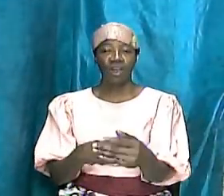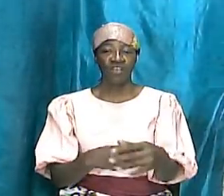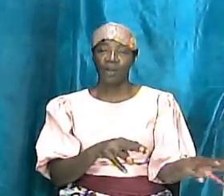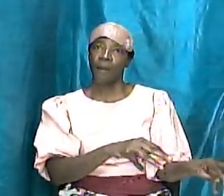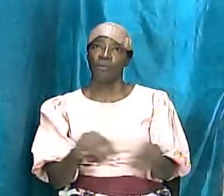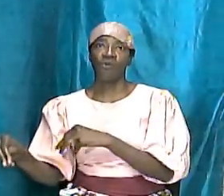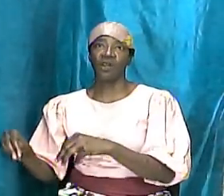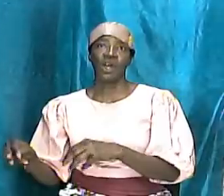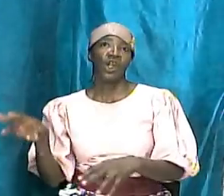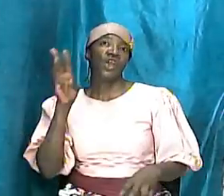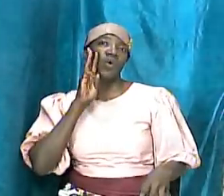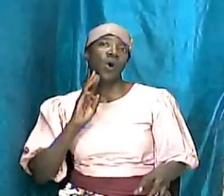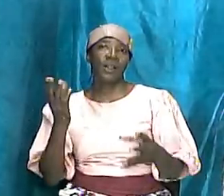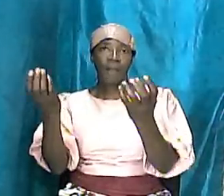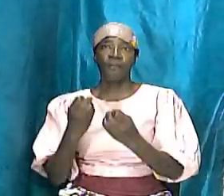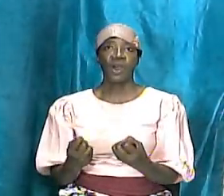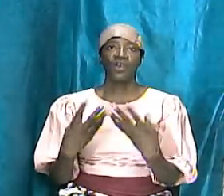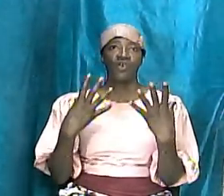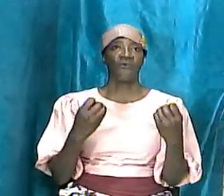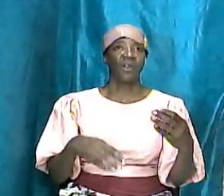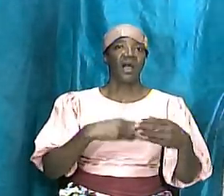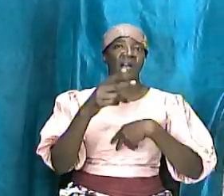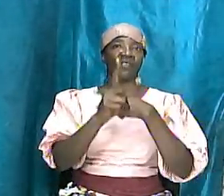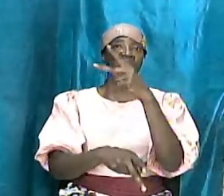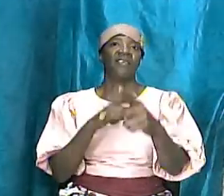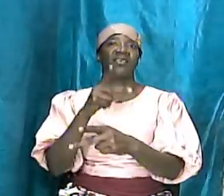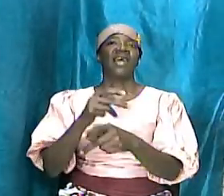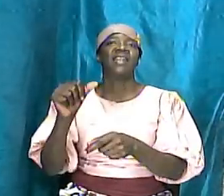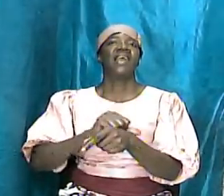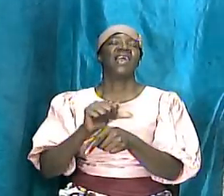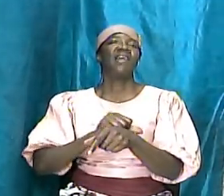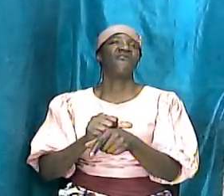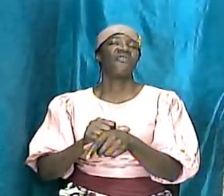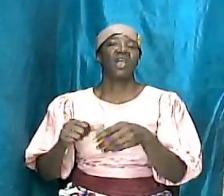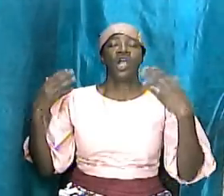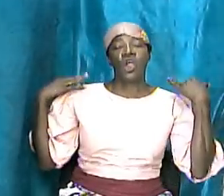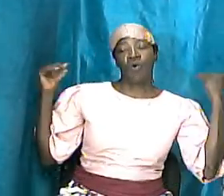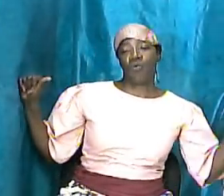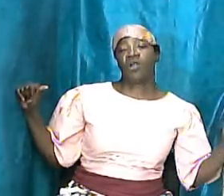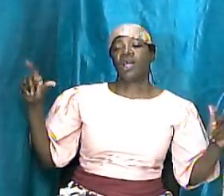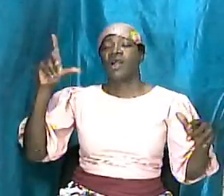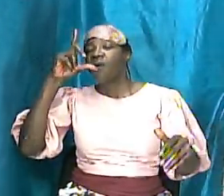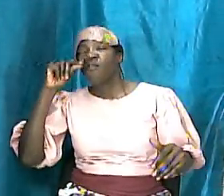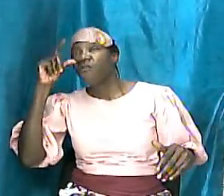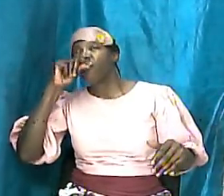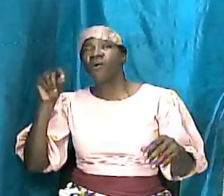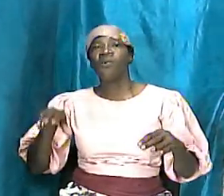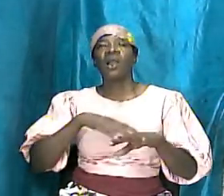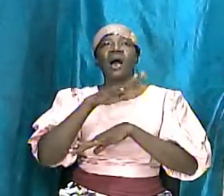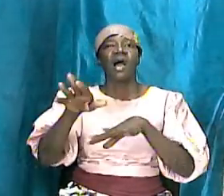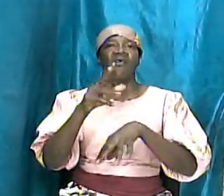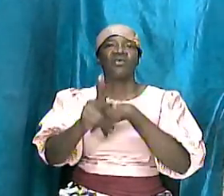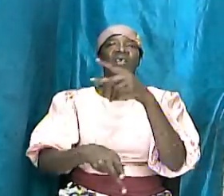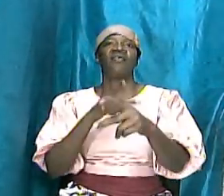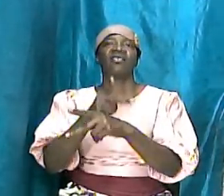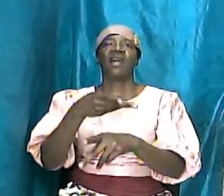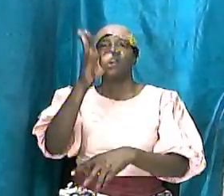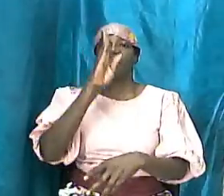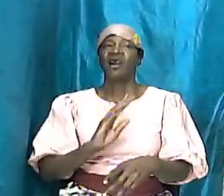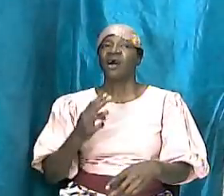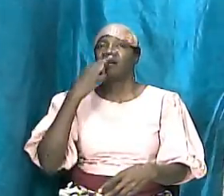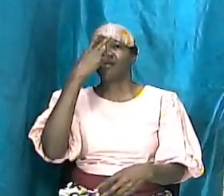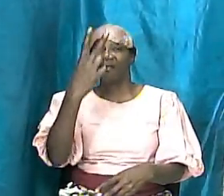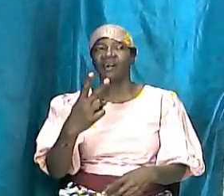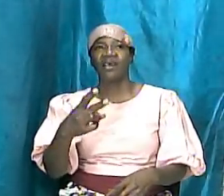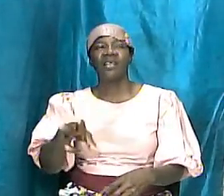forth abundantly after their kind, and every winged fowl after his kind. And God saw that it was